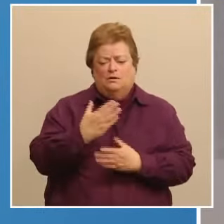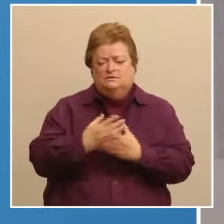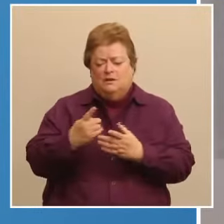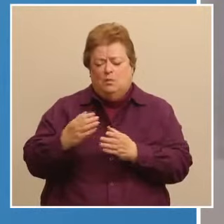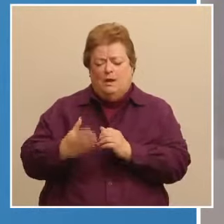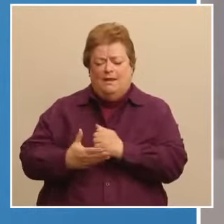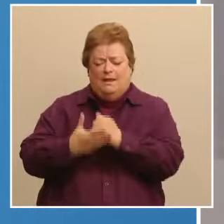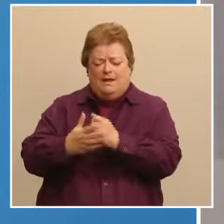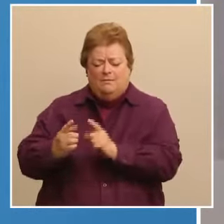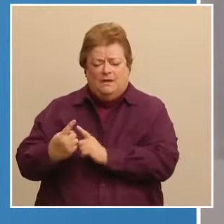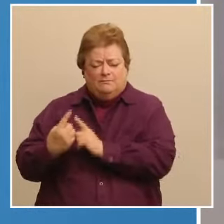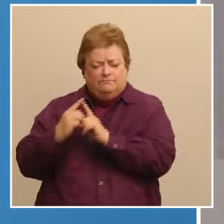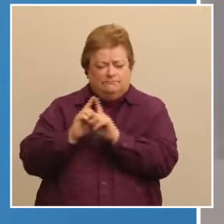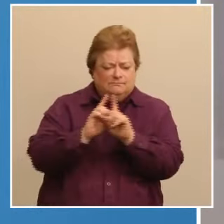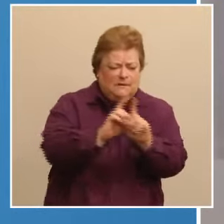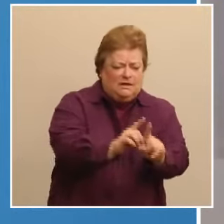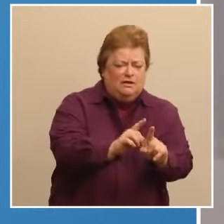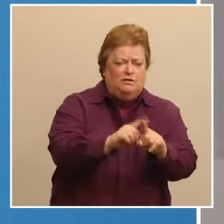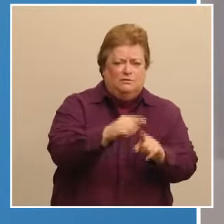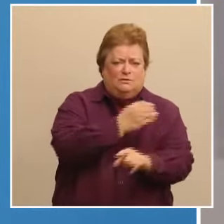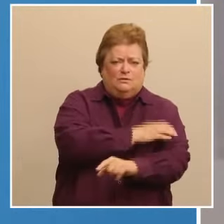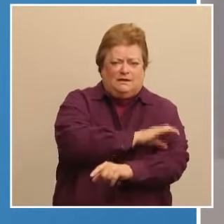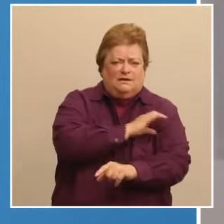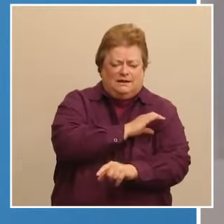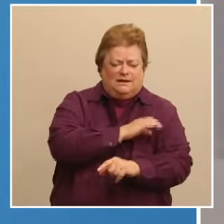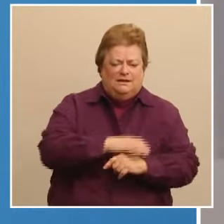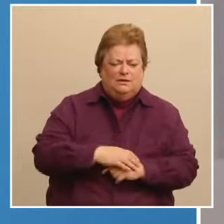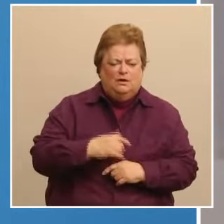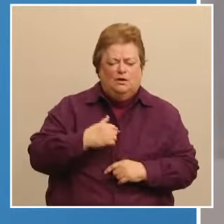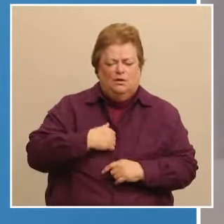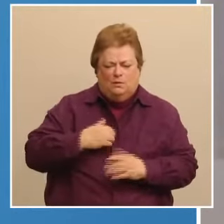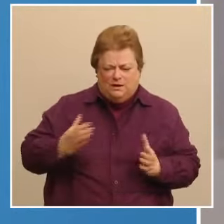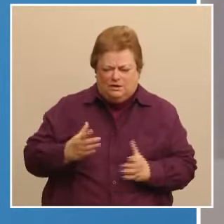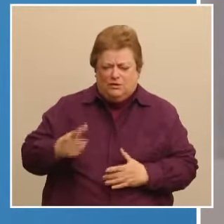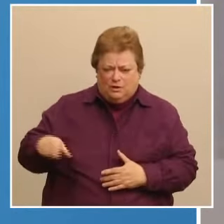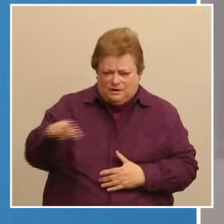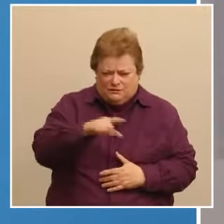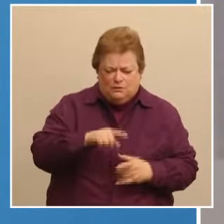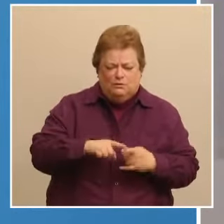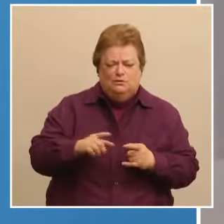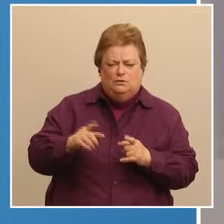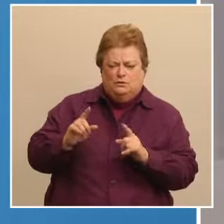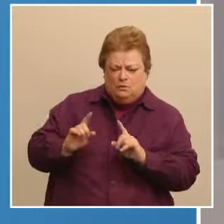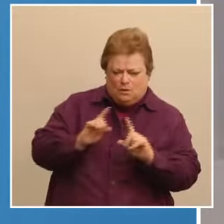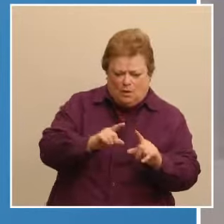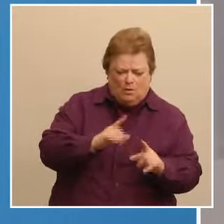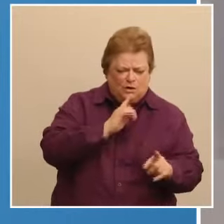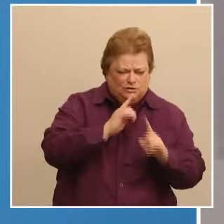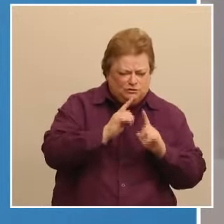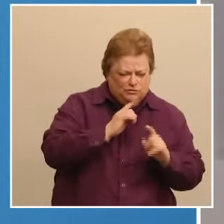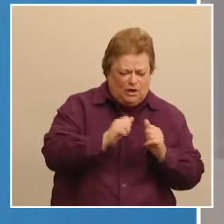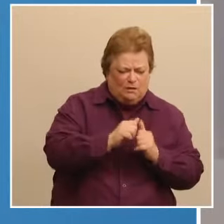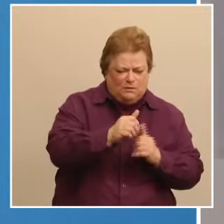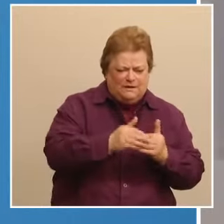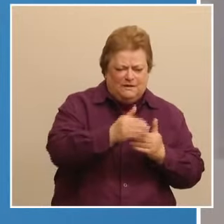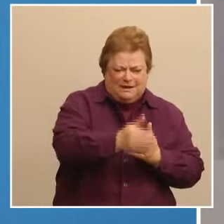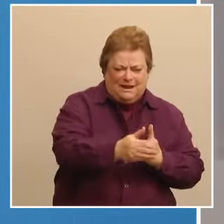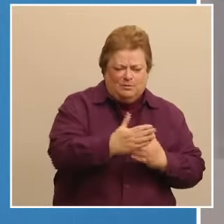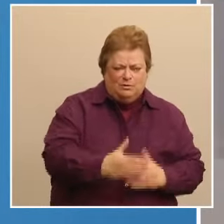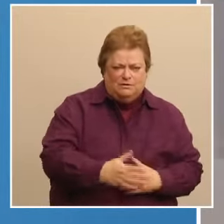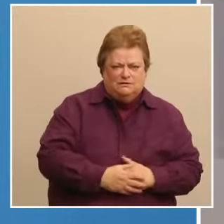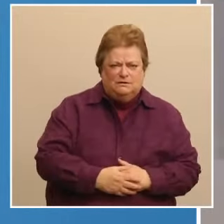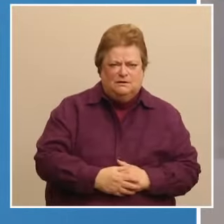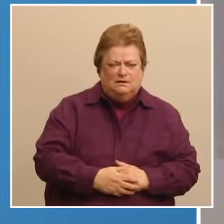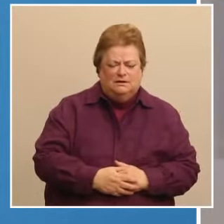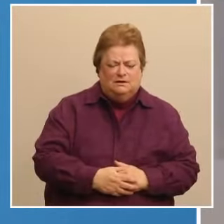the center when we're doing the clinic. We would encourage you to talk to those neighbors in need. Aging Partners really appreciates the opportunity to